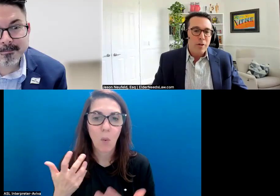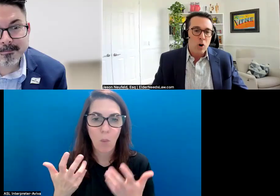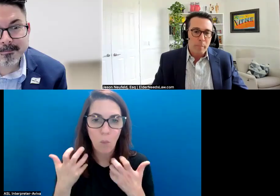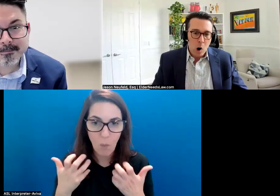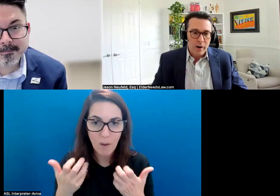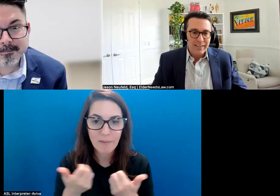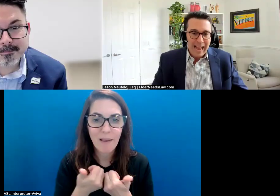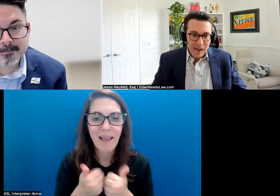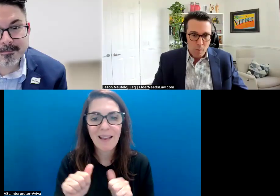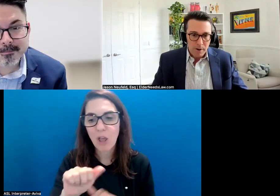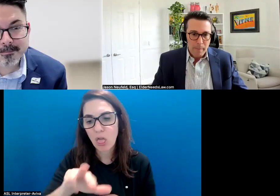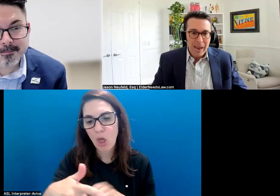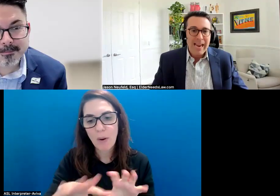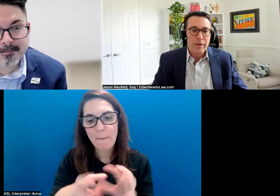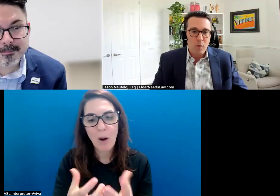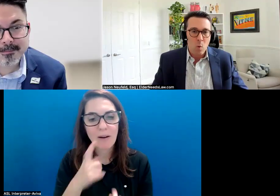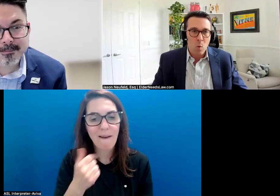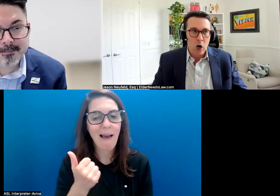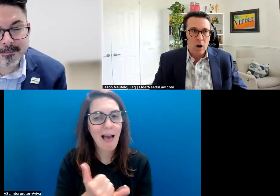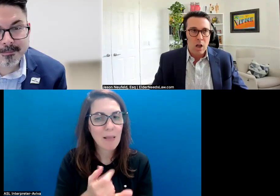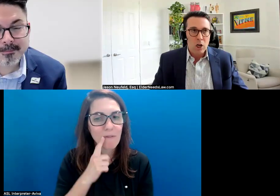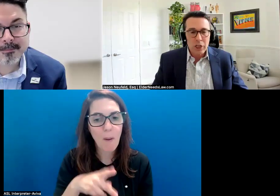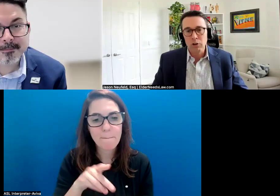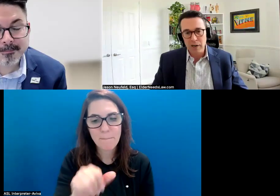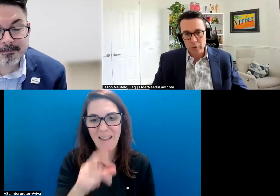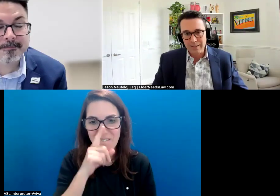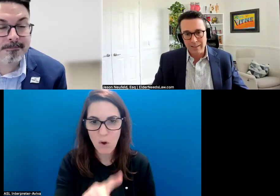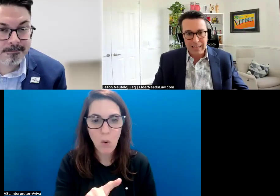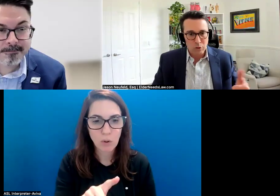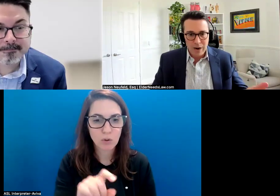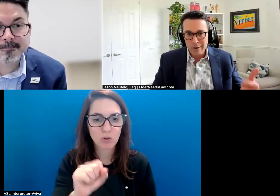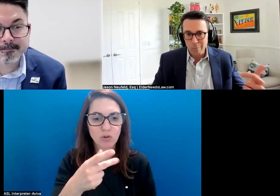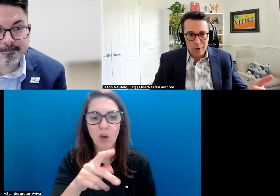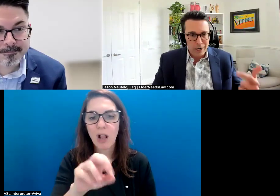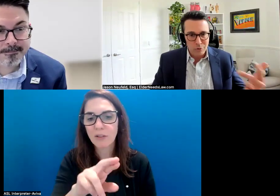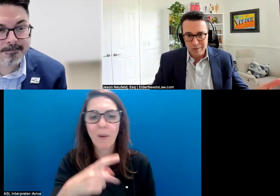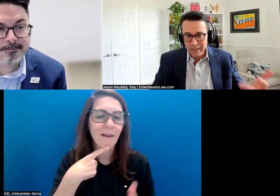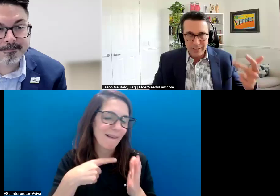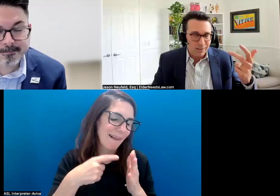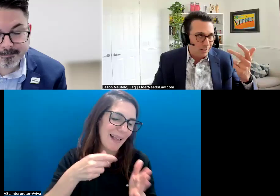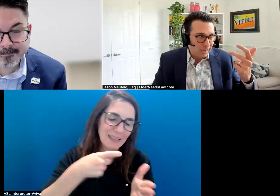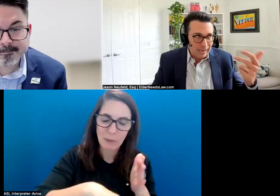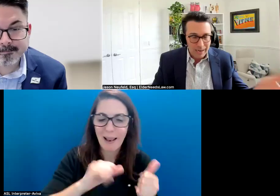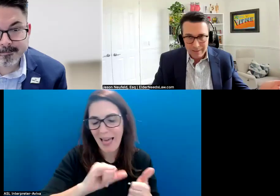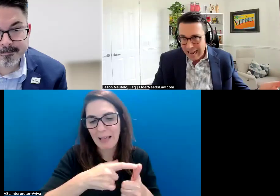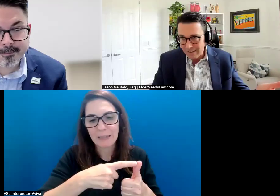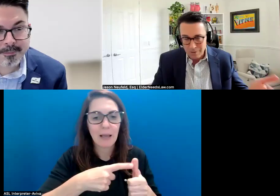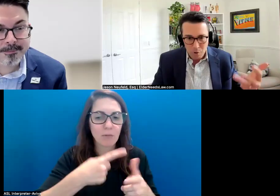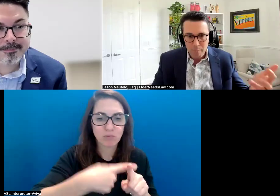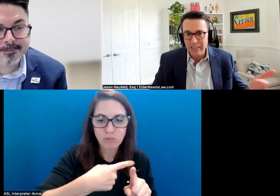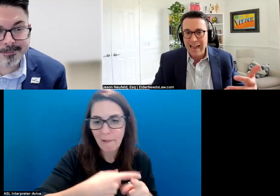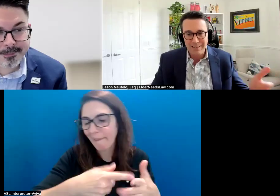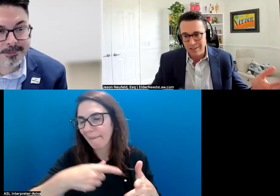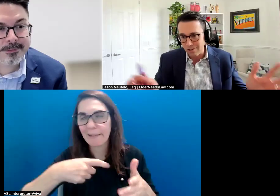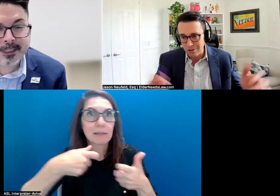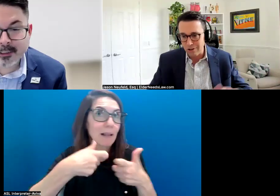any third party's help paying for shelter expenses, that's rent, mortgage, utilities, taxes,